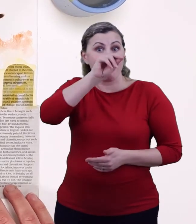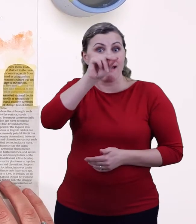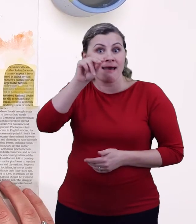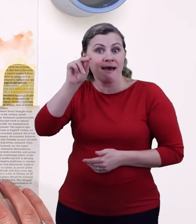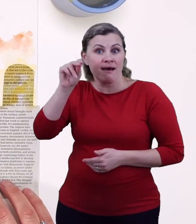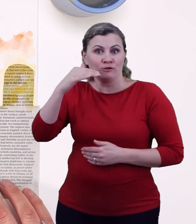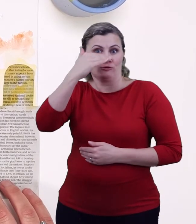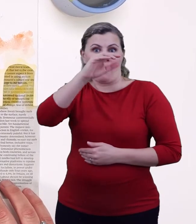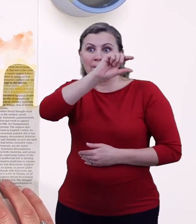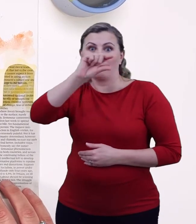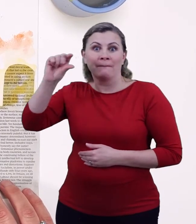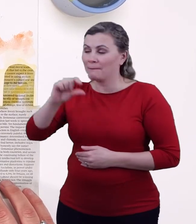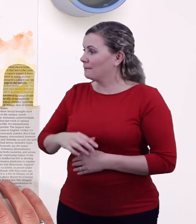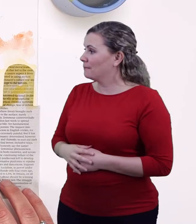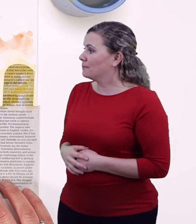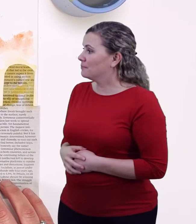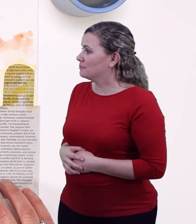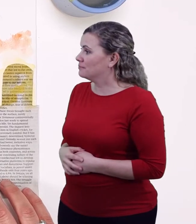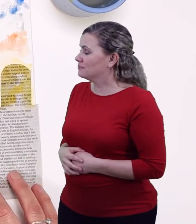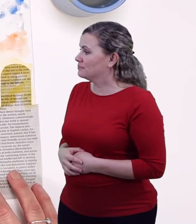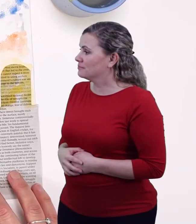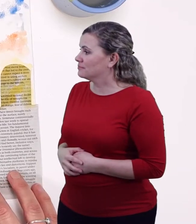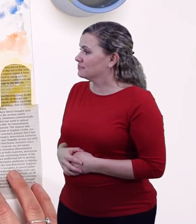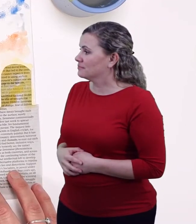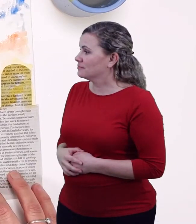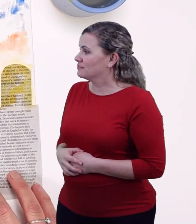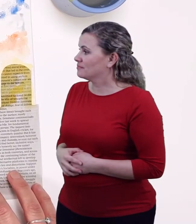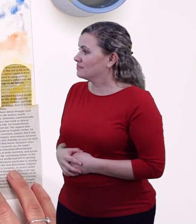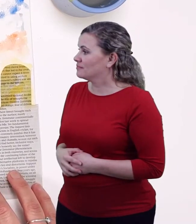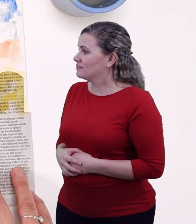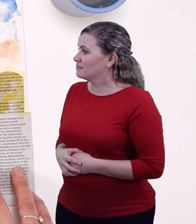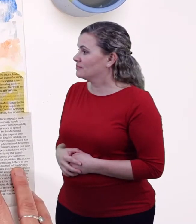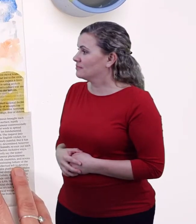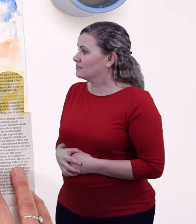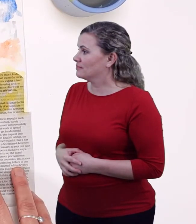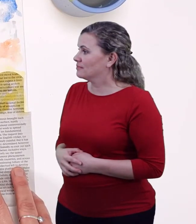background. Leave lots of white gaps to create clouds.